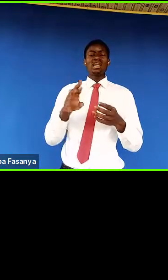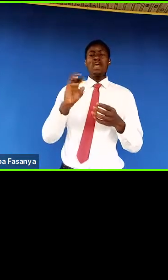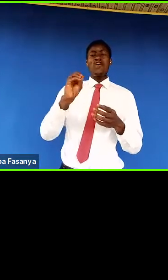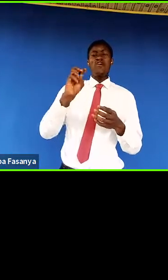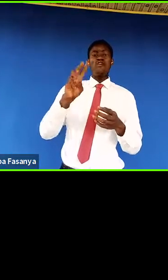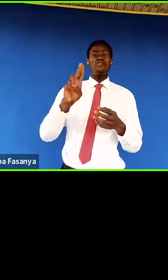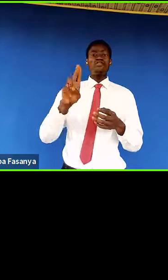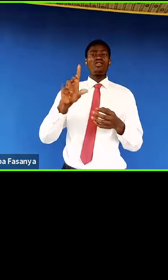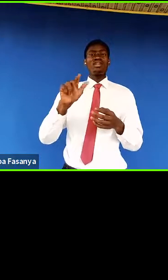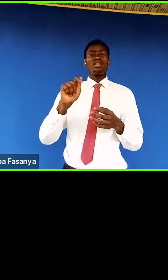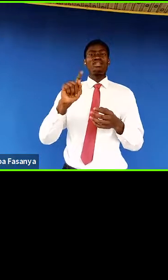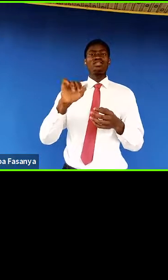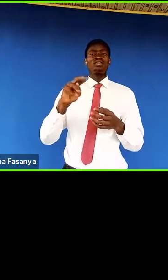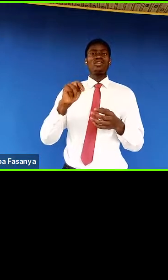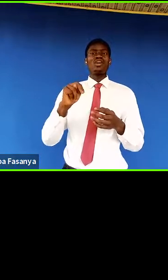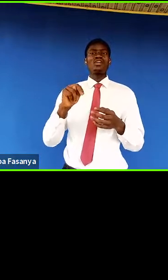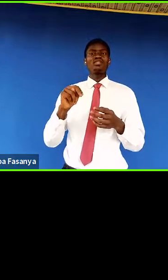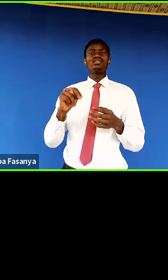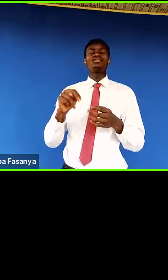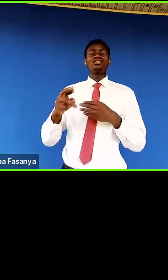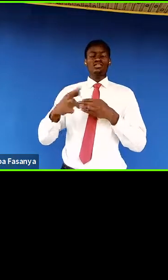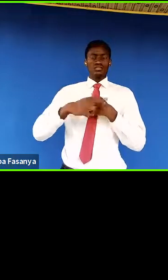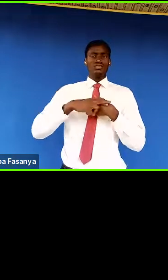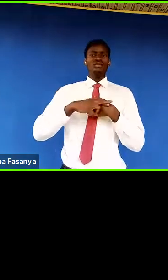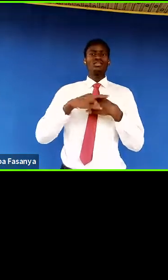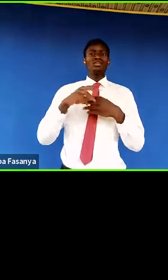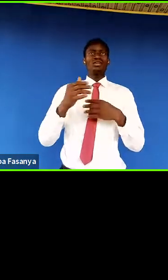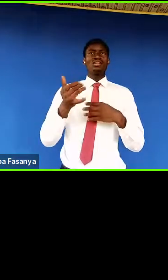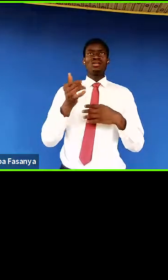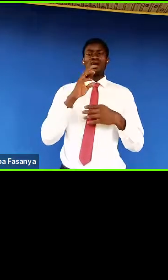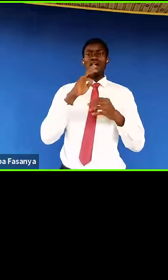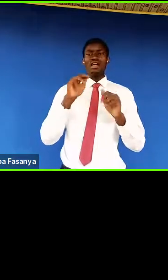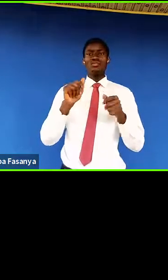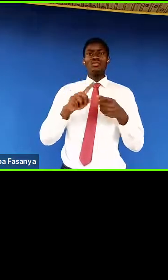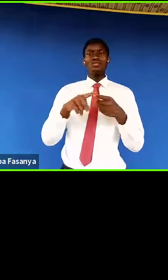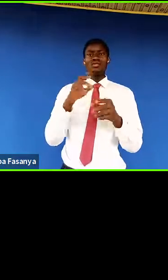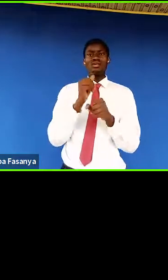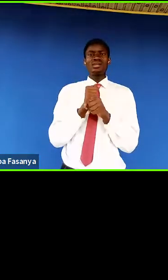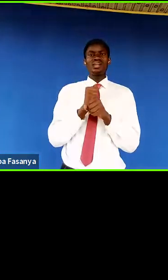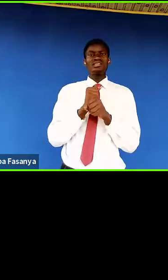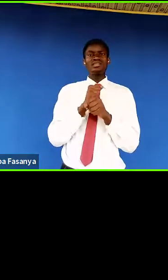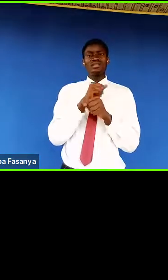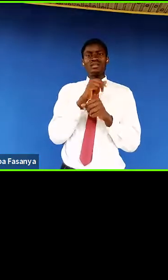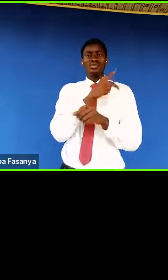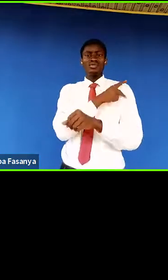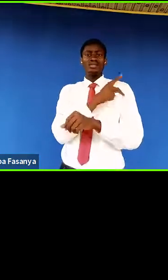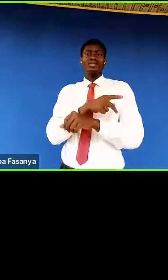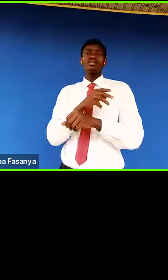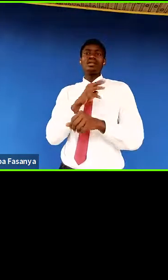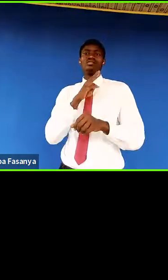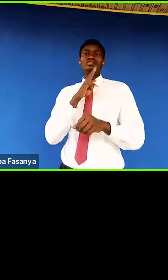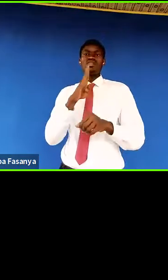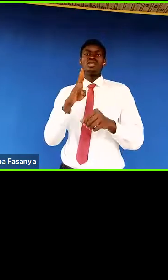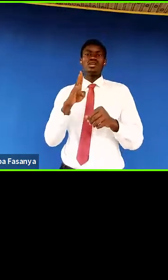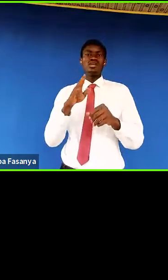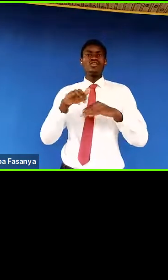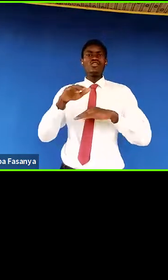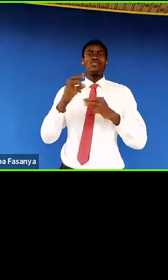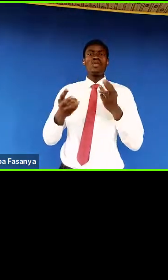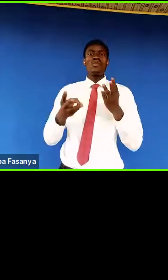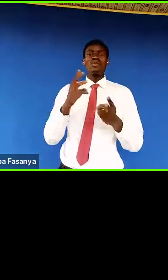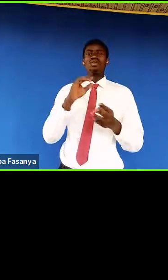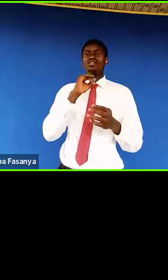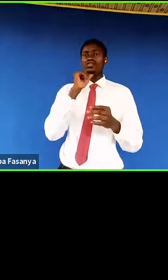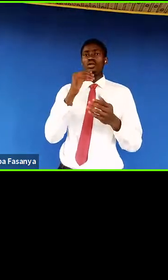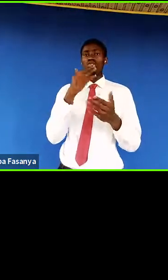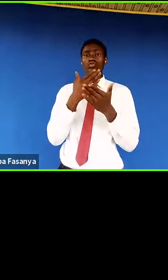to get pregnant. So being overweight can actually, and being underweight too, is not good enough for pregnancy. I'm trying to